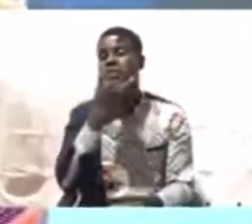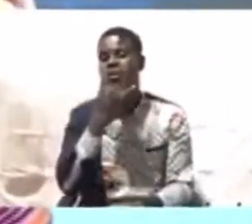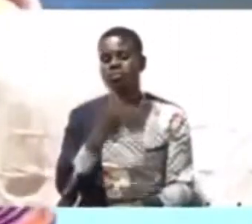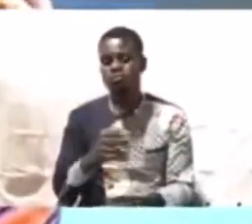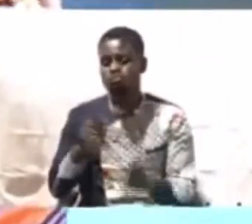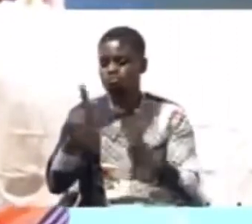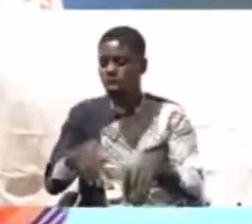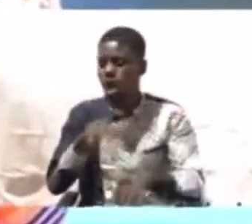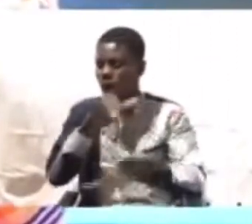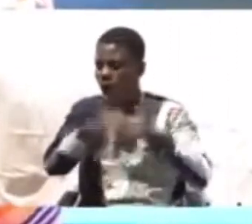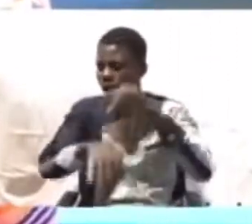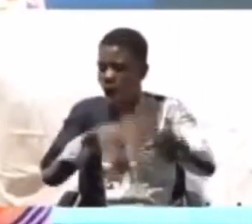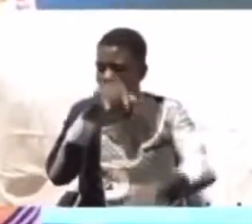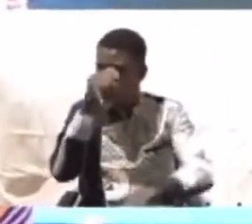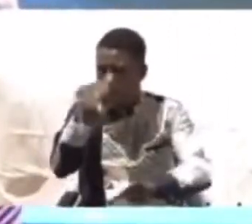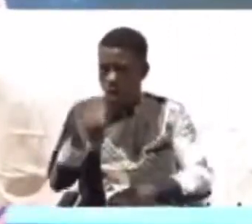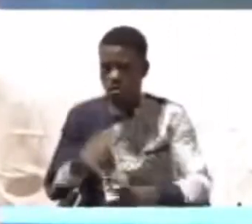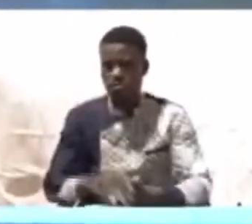nkre